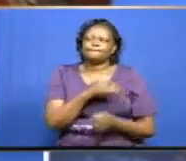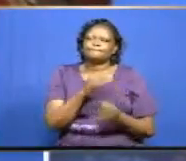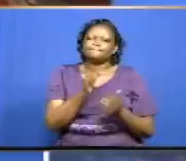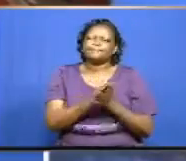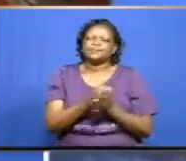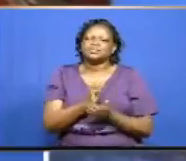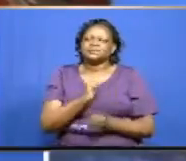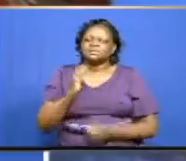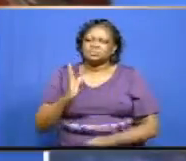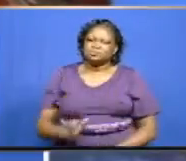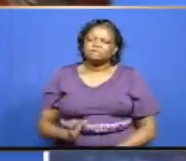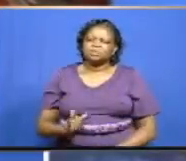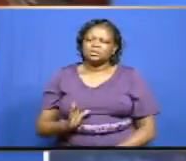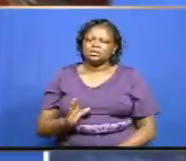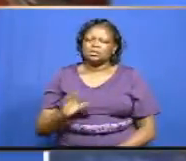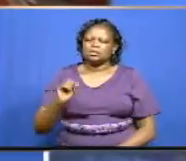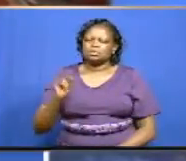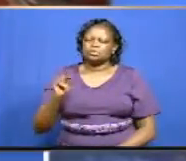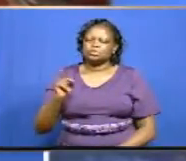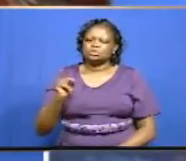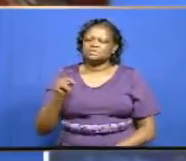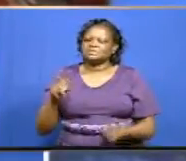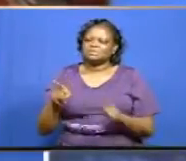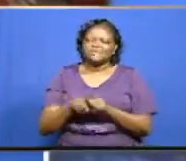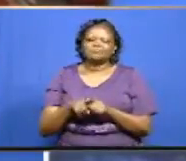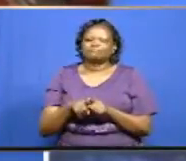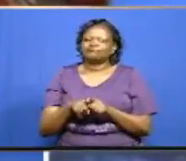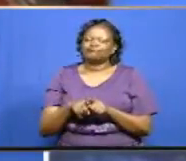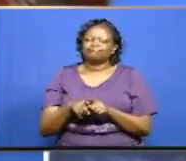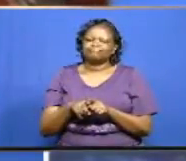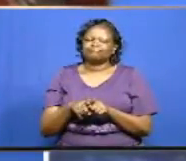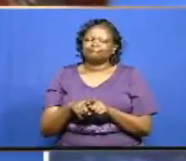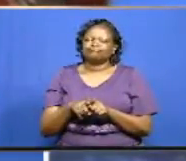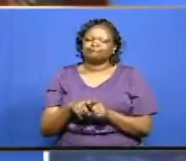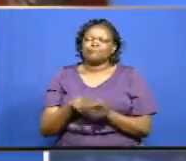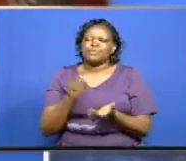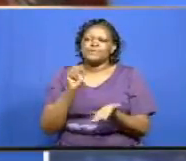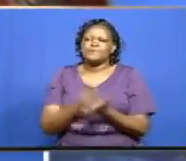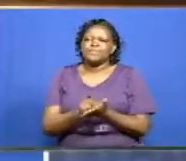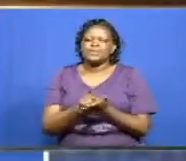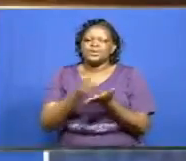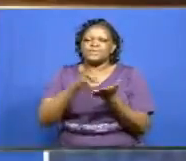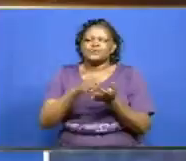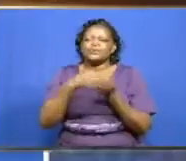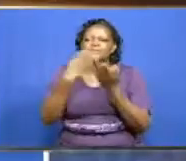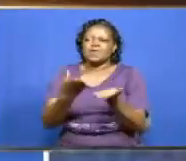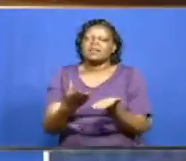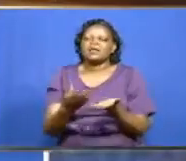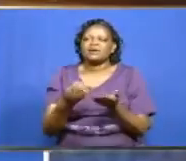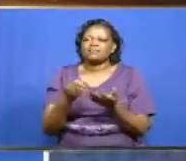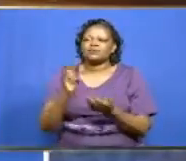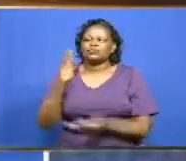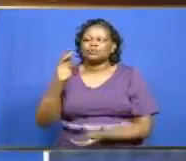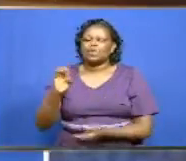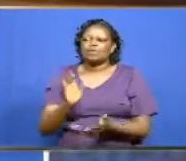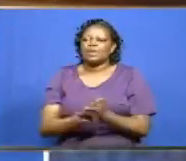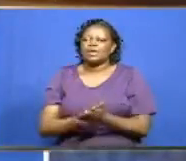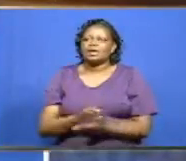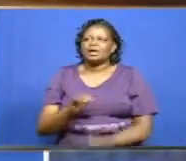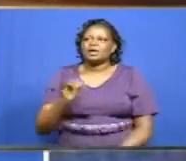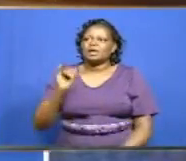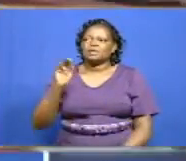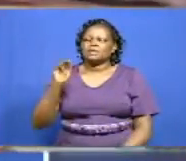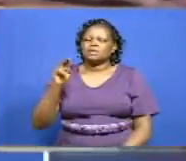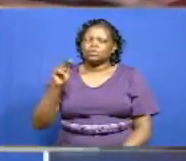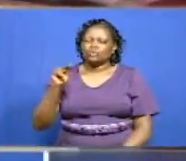Susan Kihika were also de-whipped and their positions given to Emmanuel Wangwe and Senator Irungu Kangata,